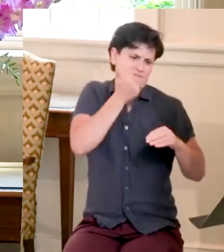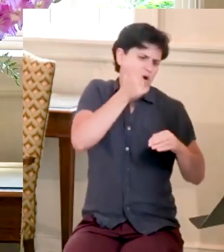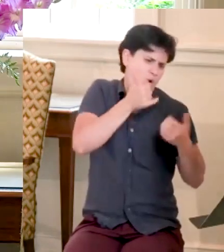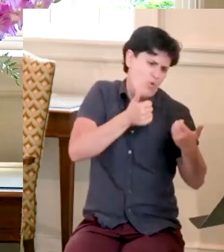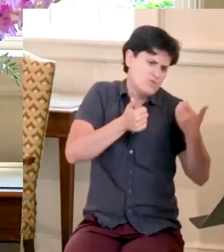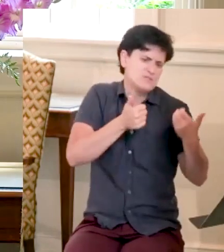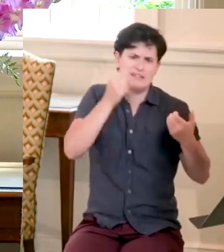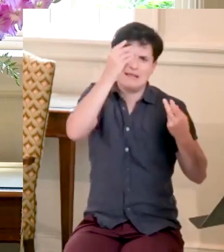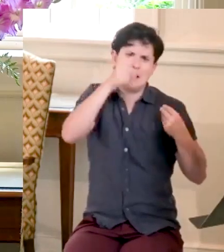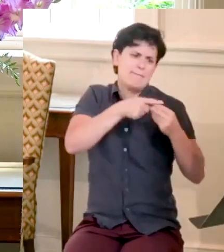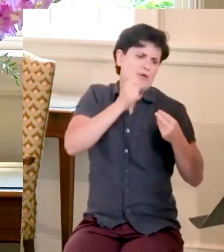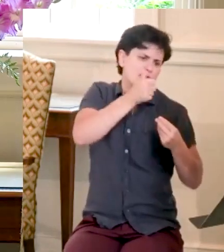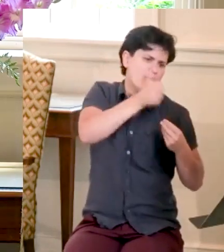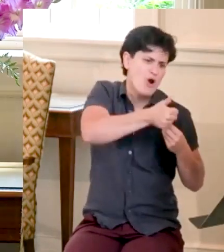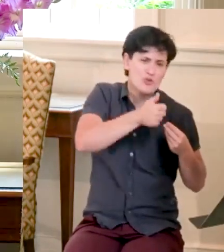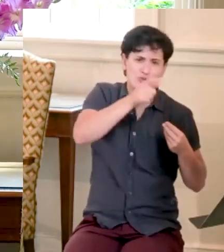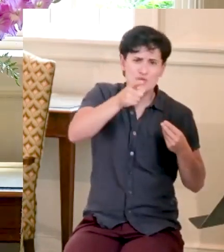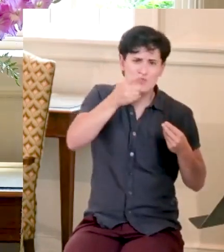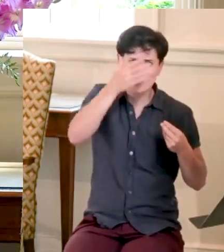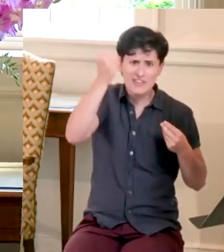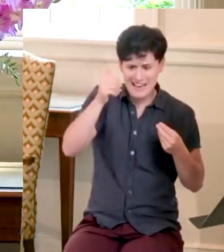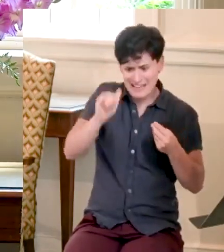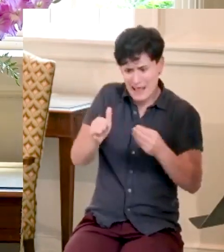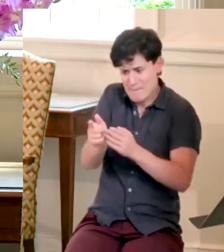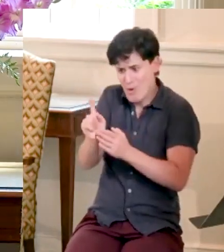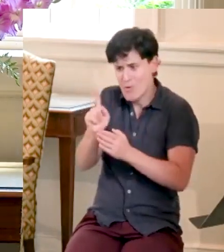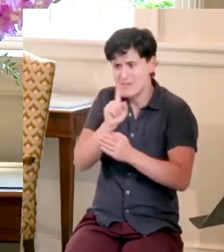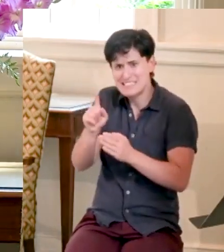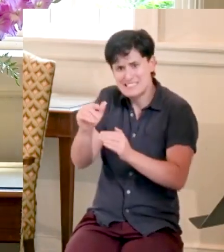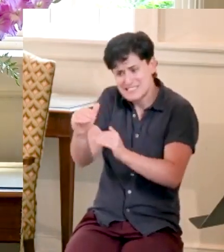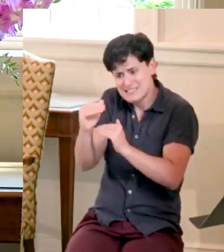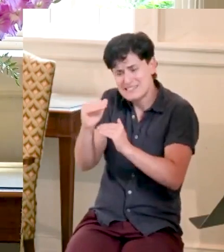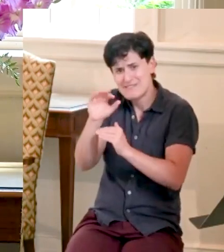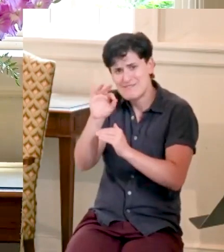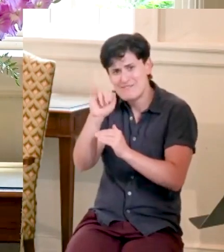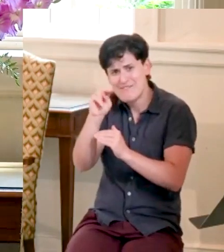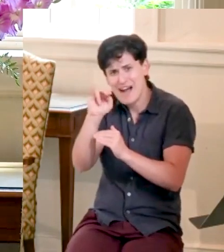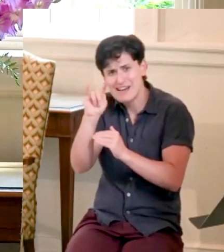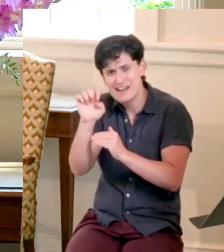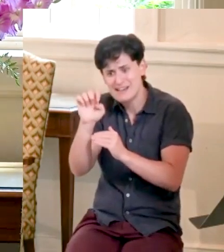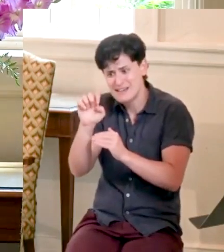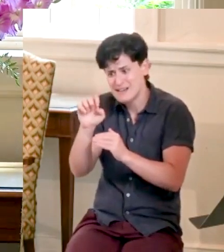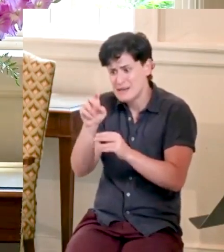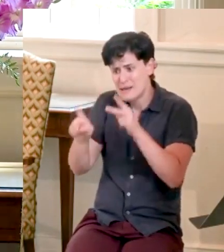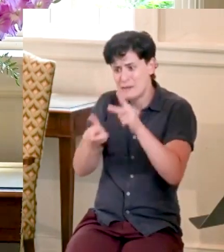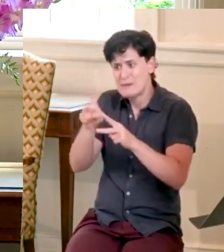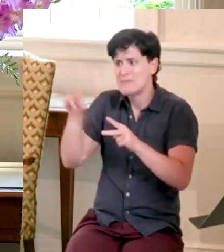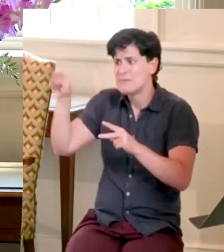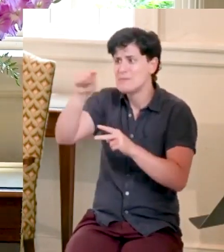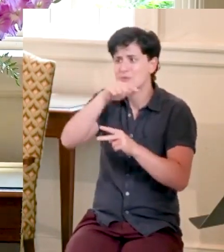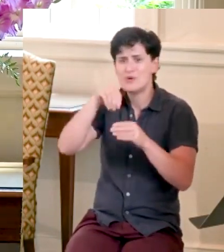forgetting that moments are finite. And the people in our lives are